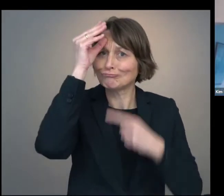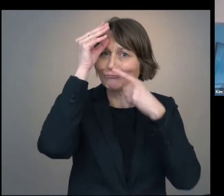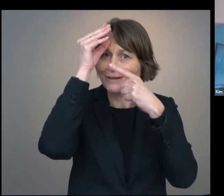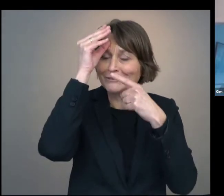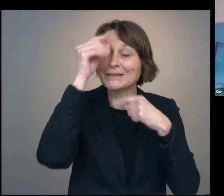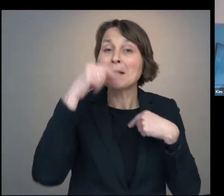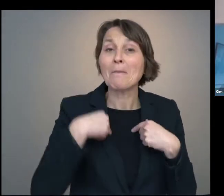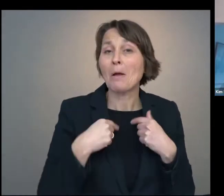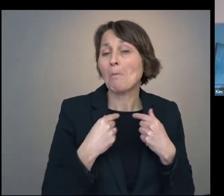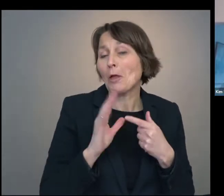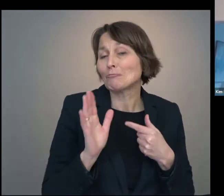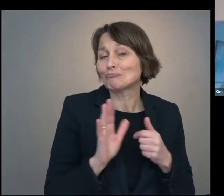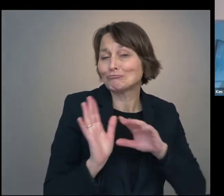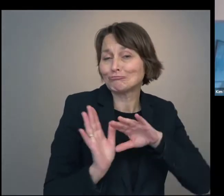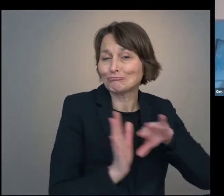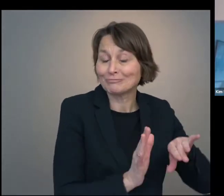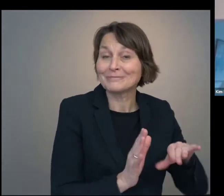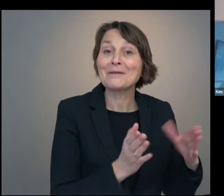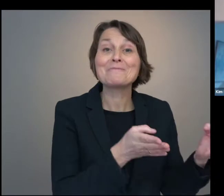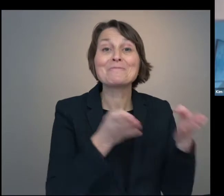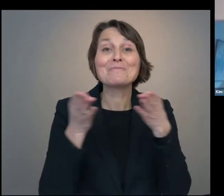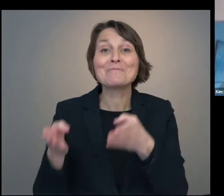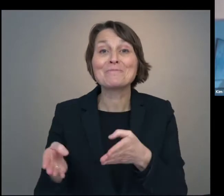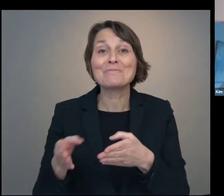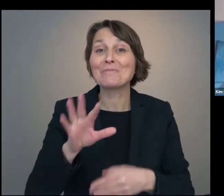Yeah, that's enough of me. Filip?